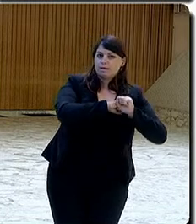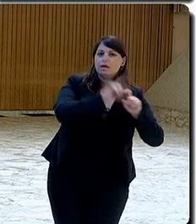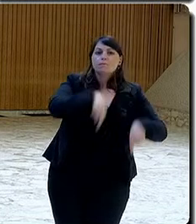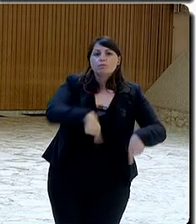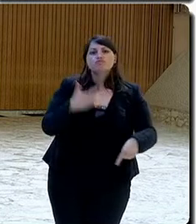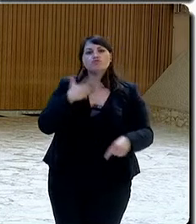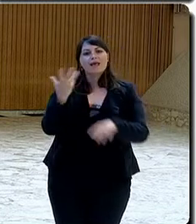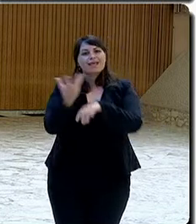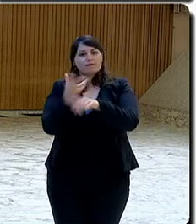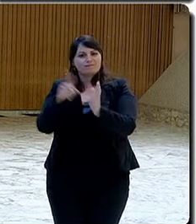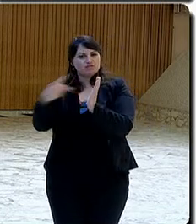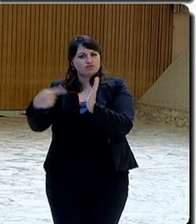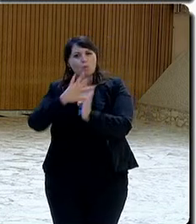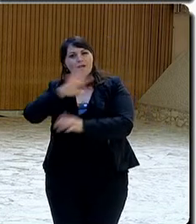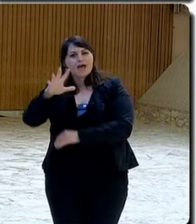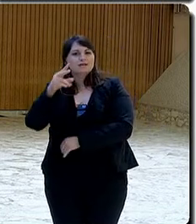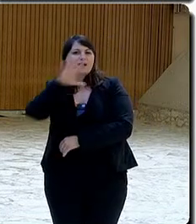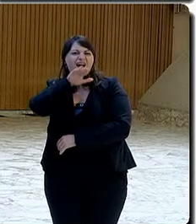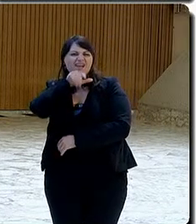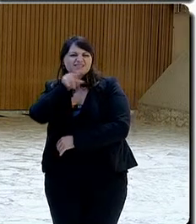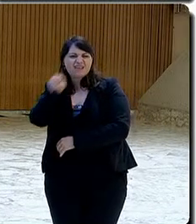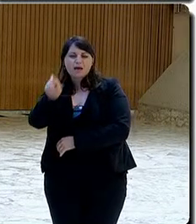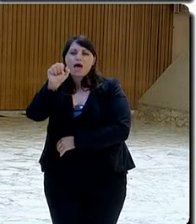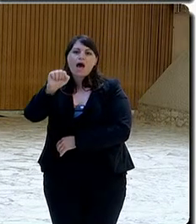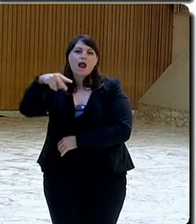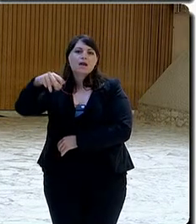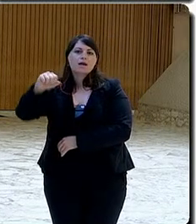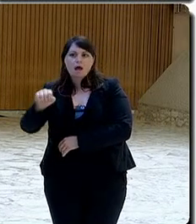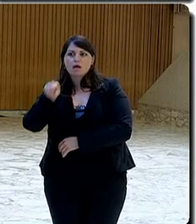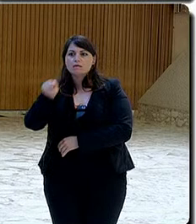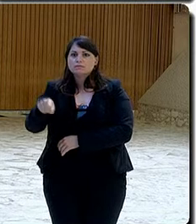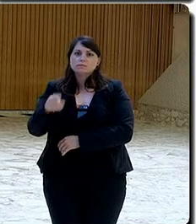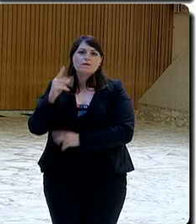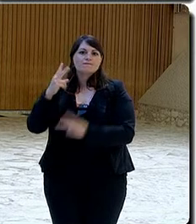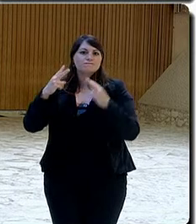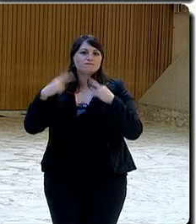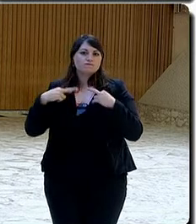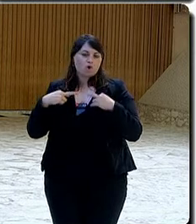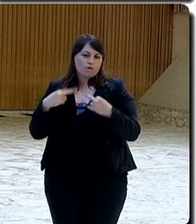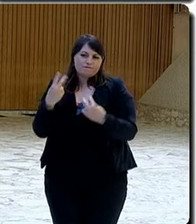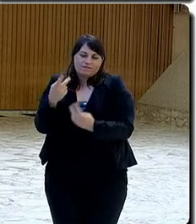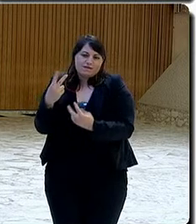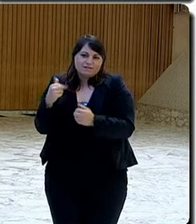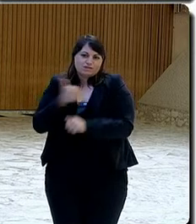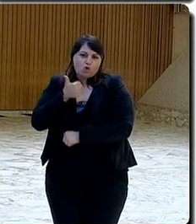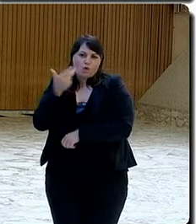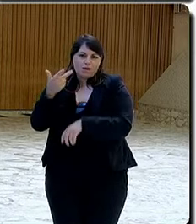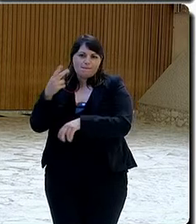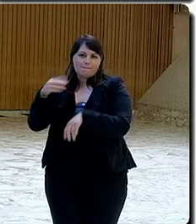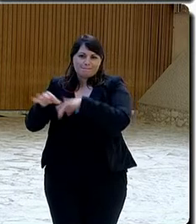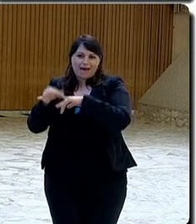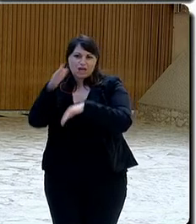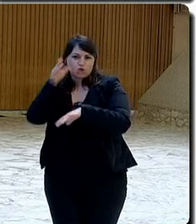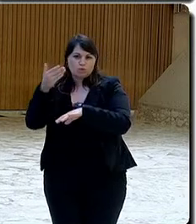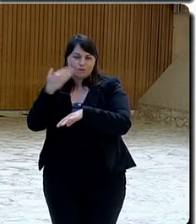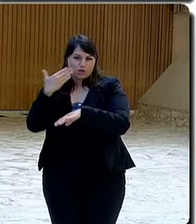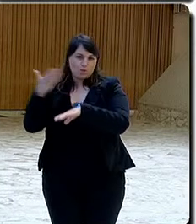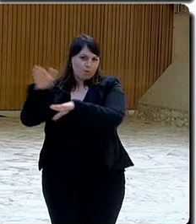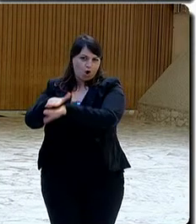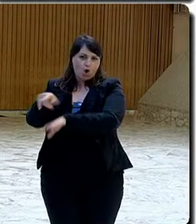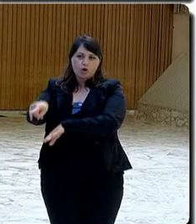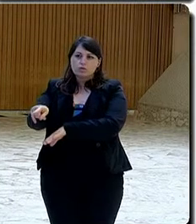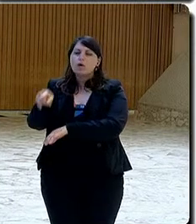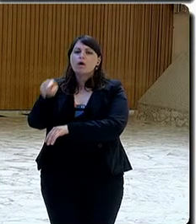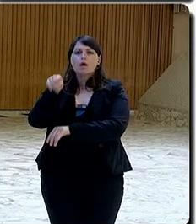who attend daily mass. Think of it. Old Anna and Simeon are the first people after Mary and Joseph,